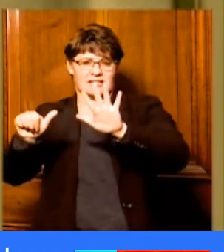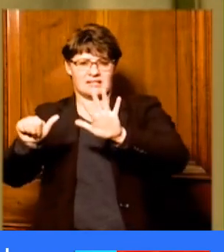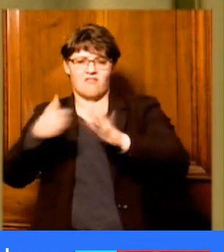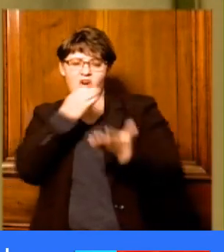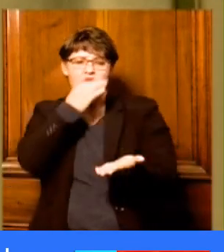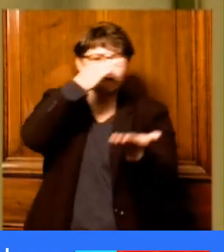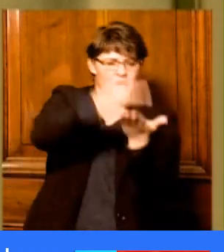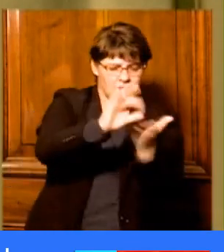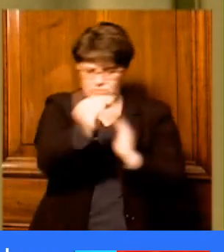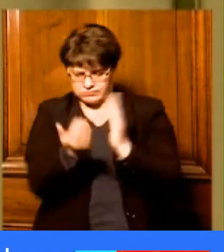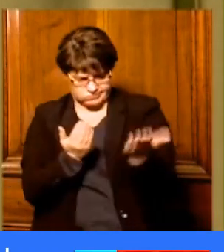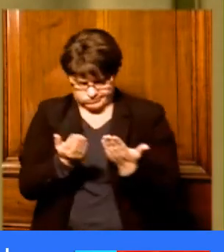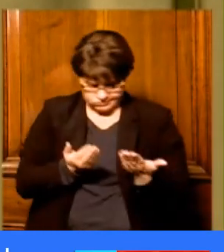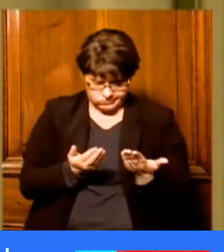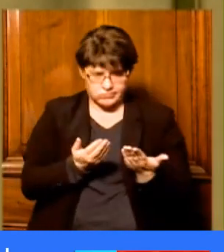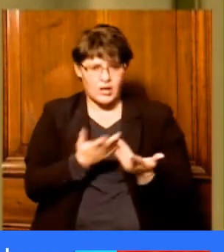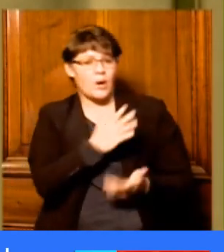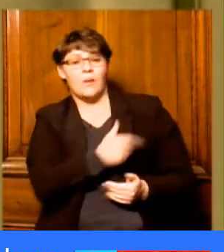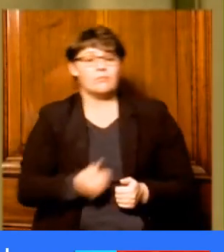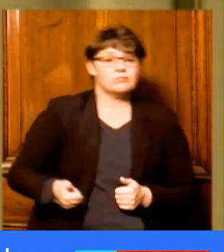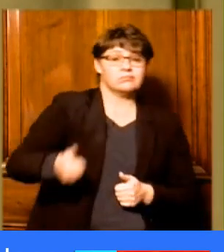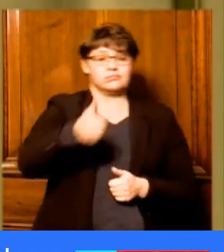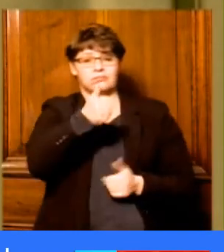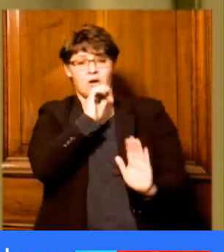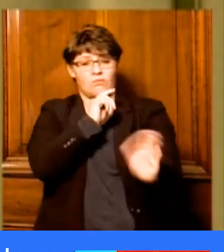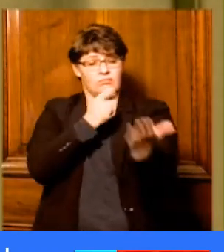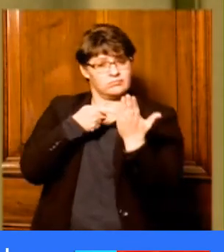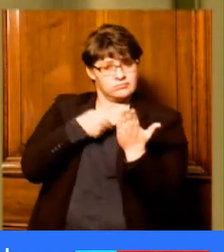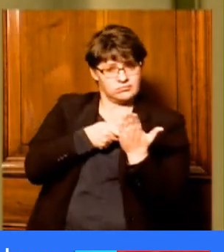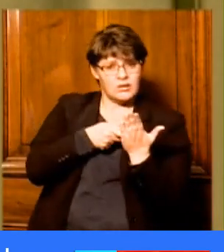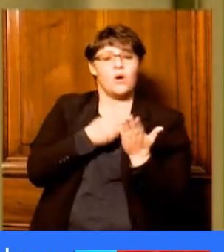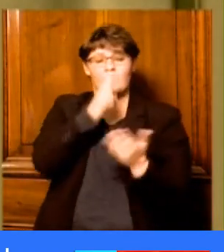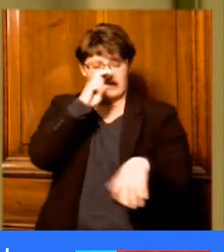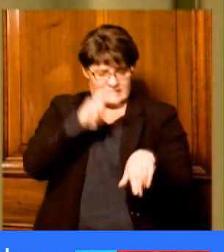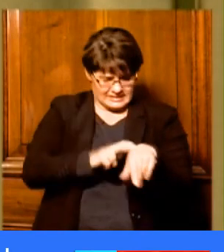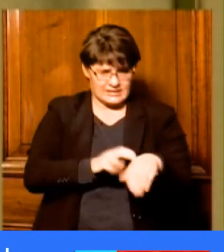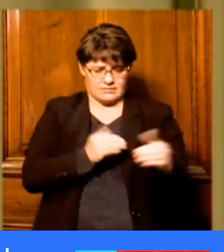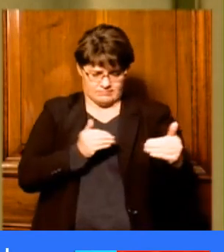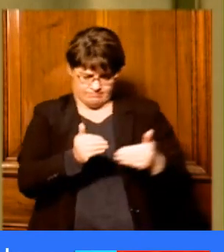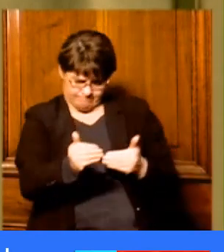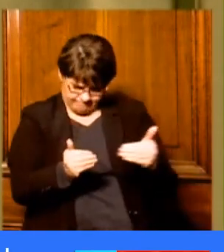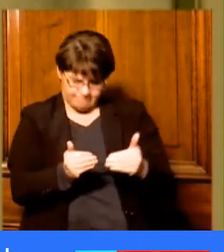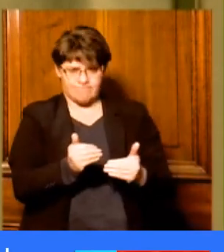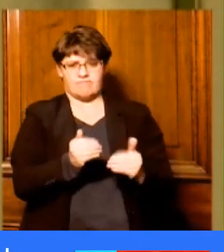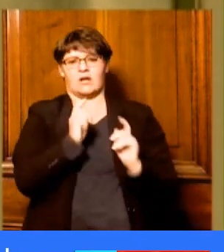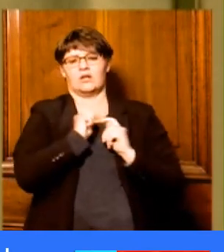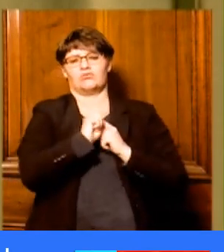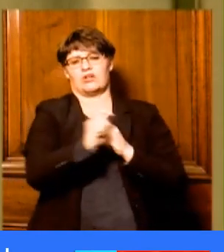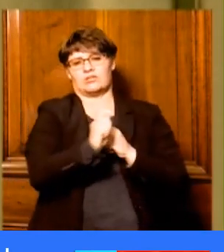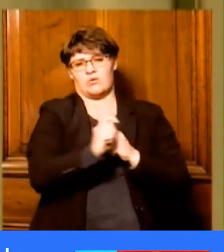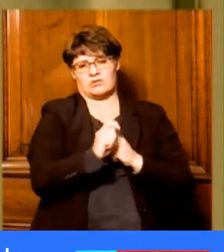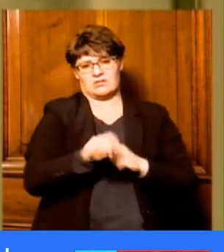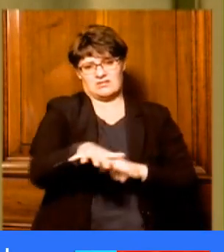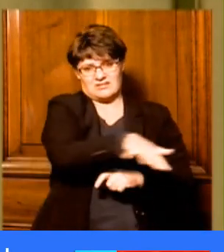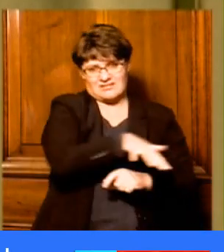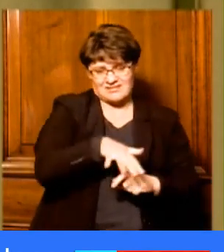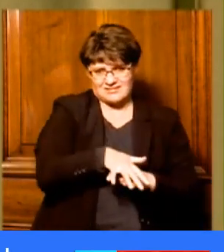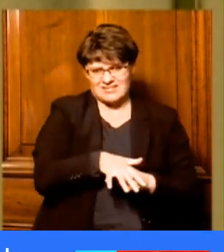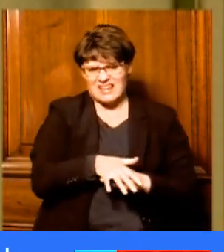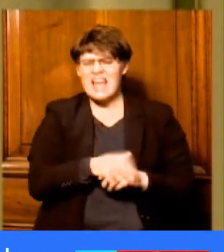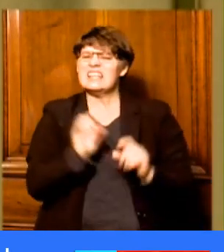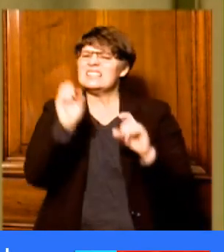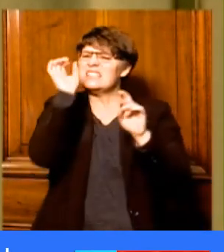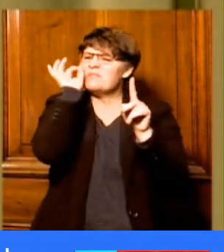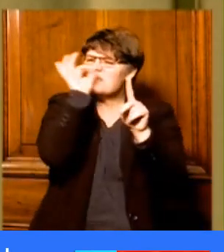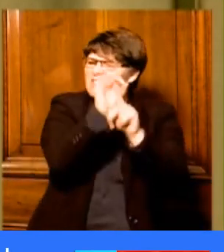recommendation. The key recommendation in there was that we need to re-regulate the transport industry, and particularly the taxi